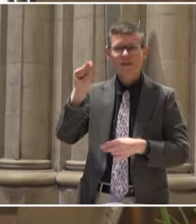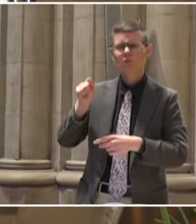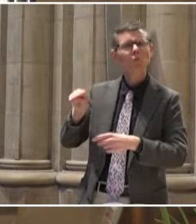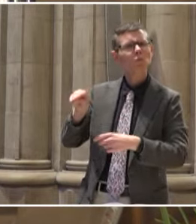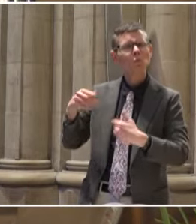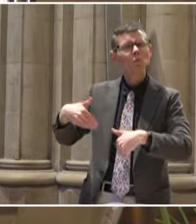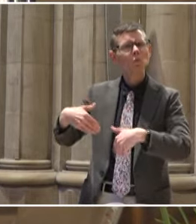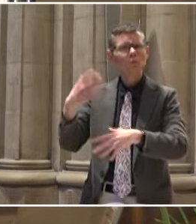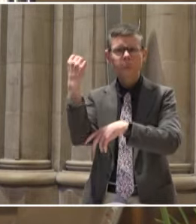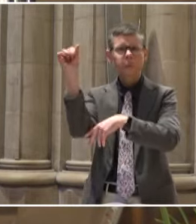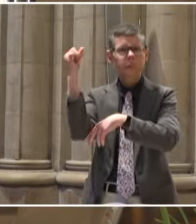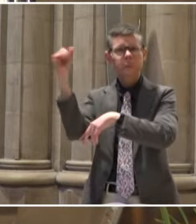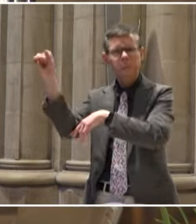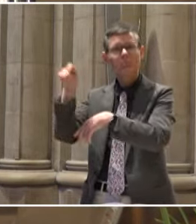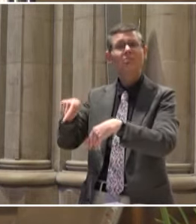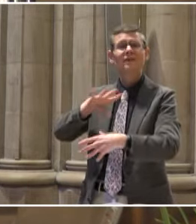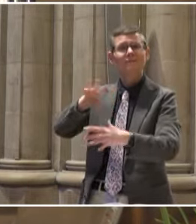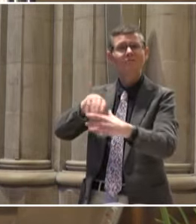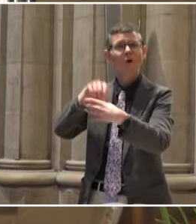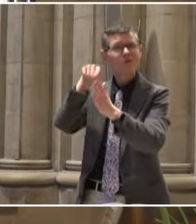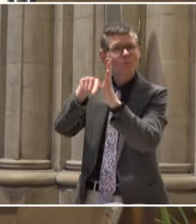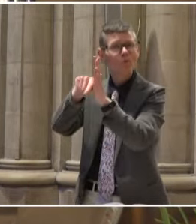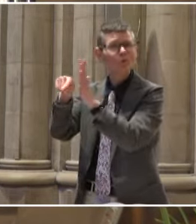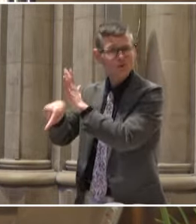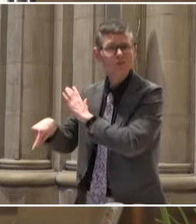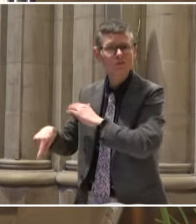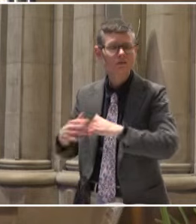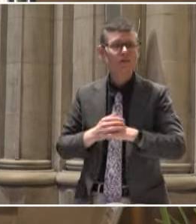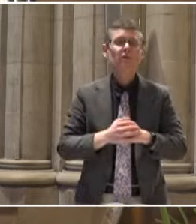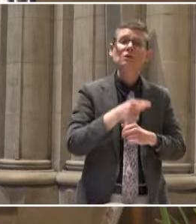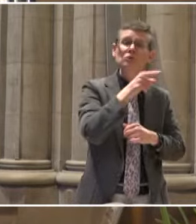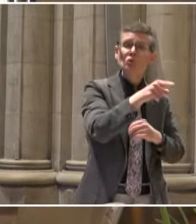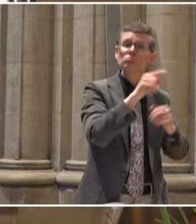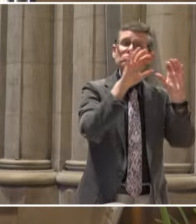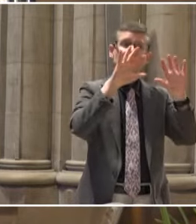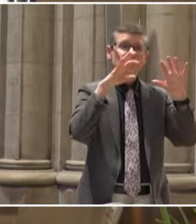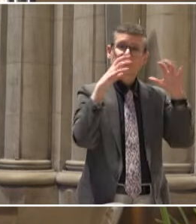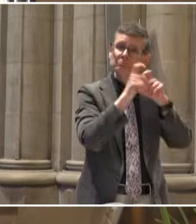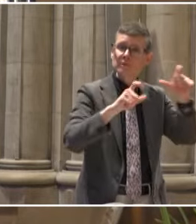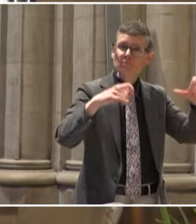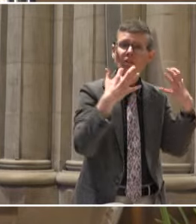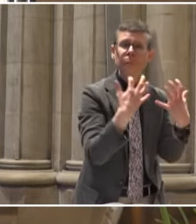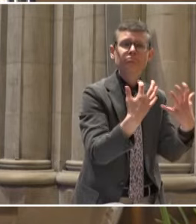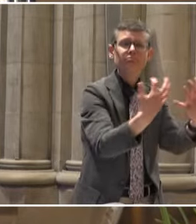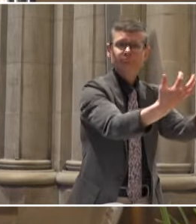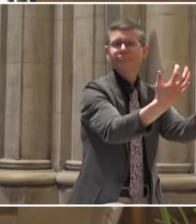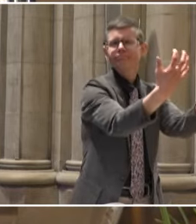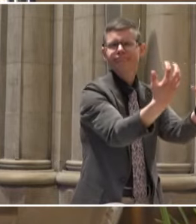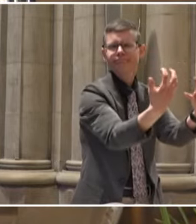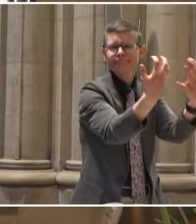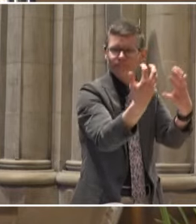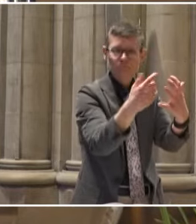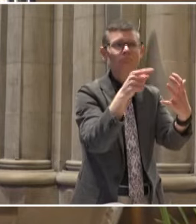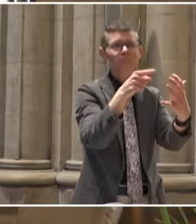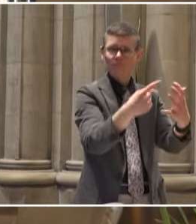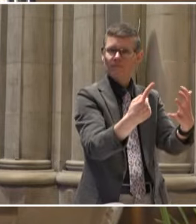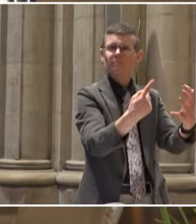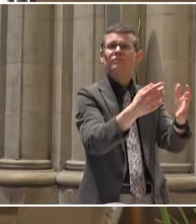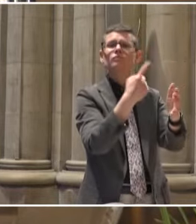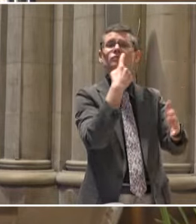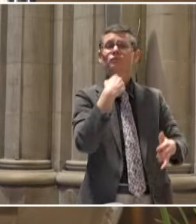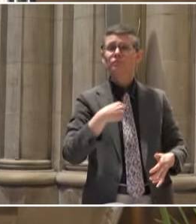the insurrection. So the crowd came and began to ask Pilate to do for